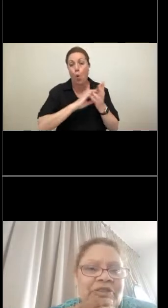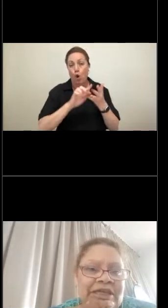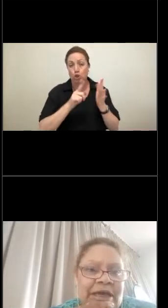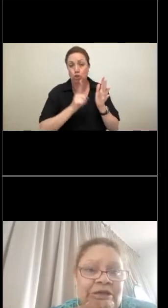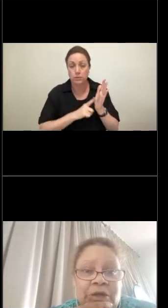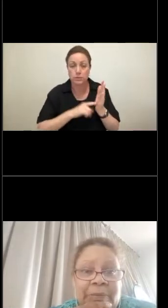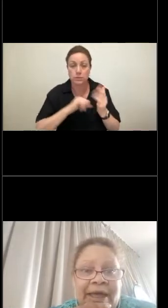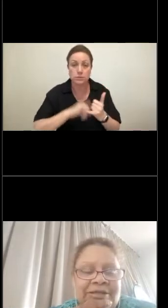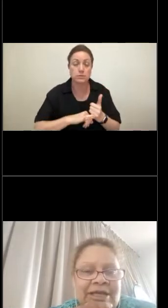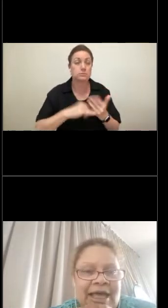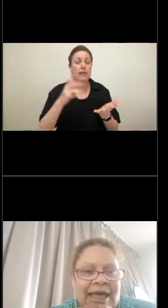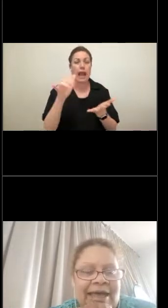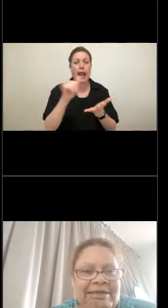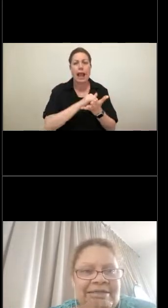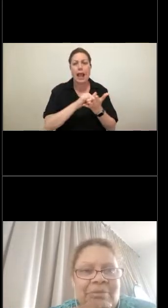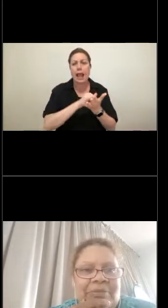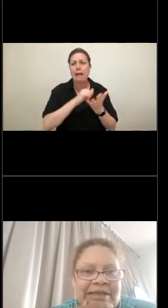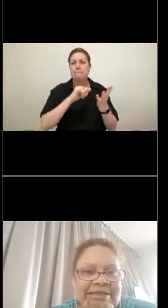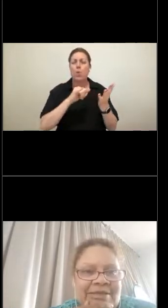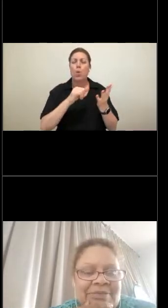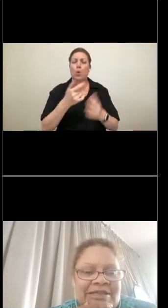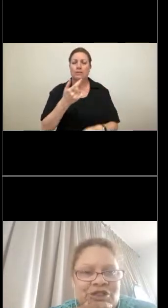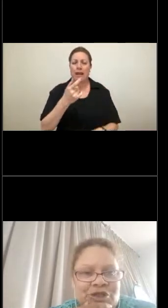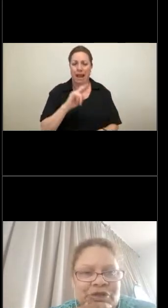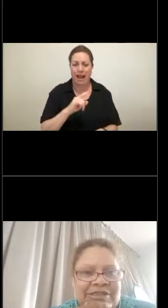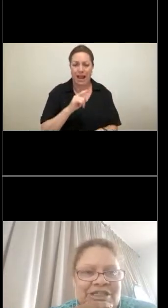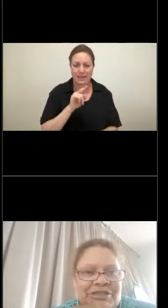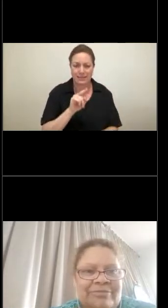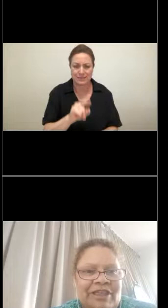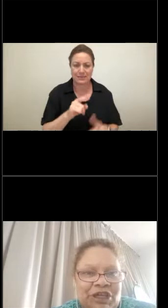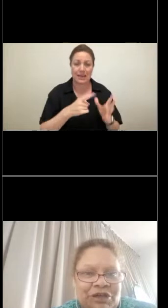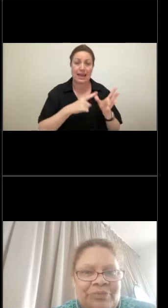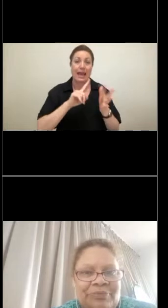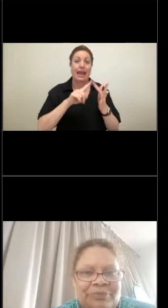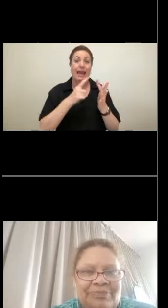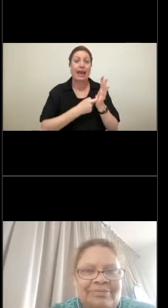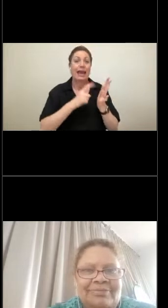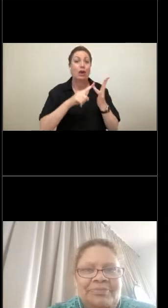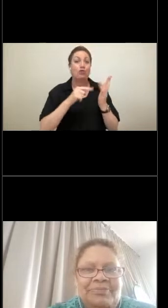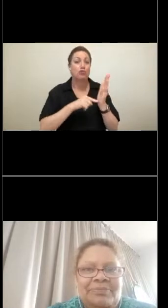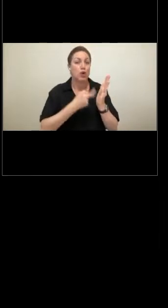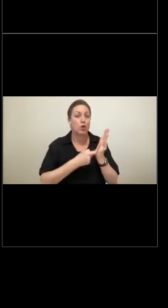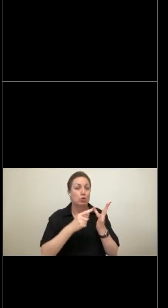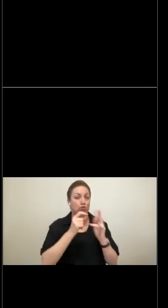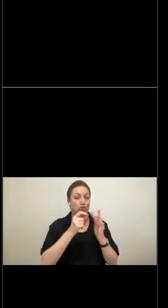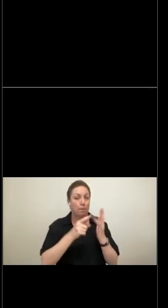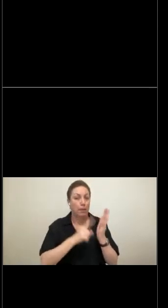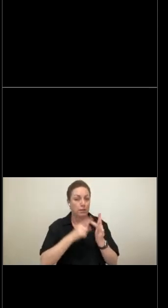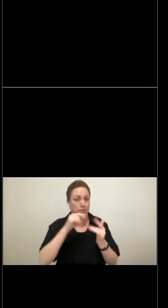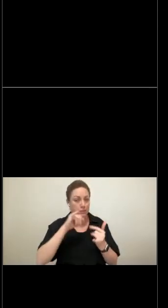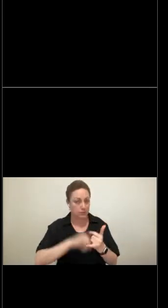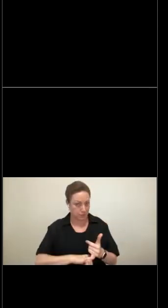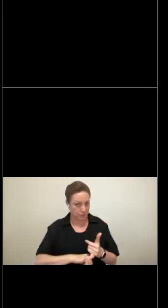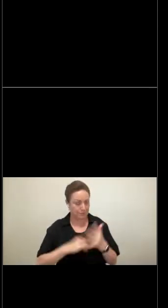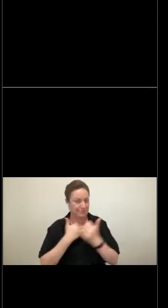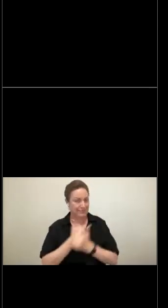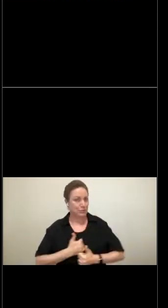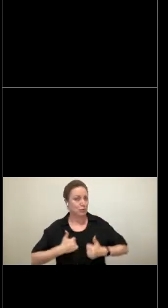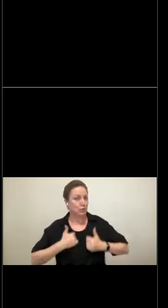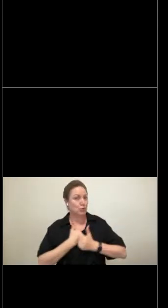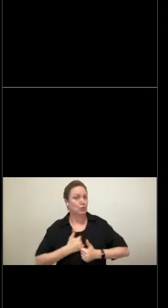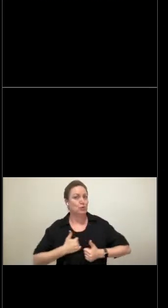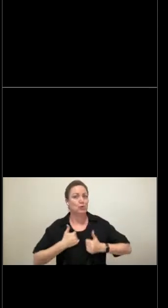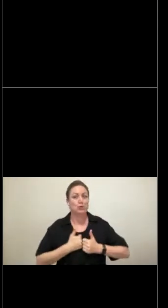this is what the EO is all about, and please enjoy the session. Thank you. Thank you so much, Bibi.